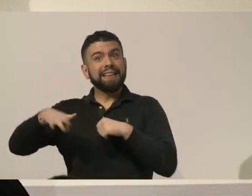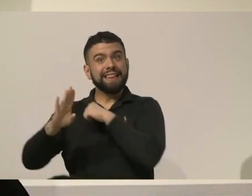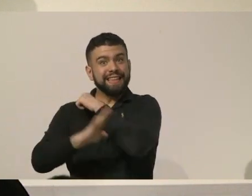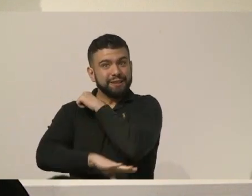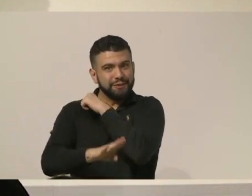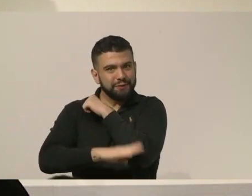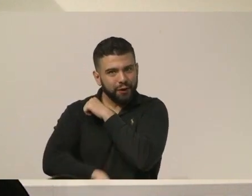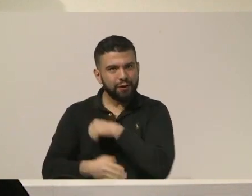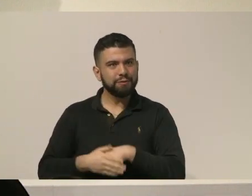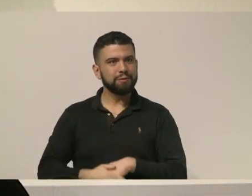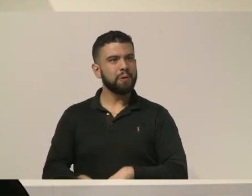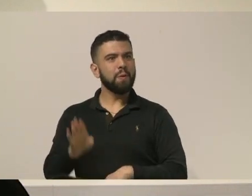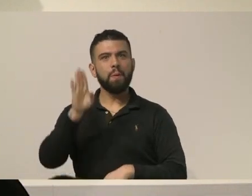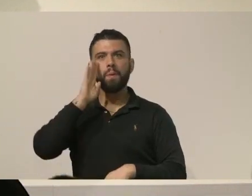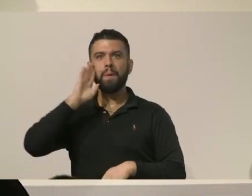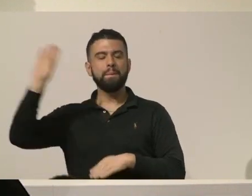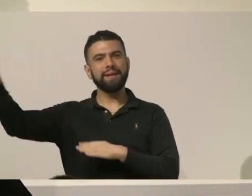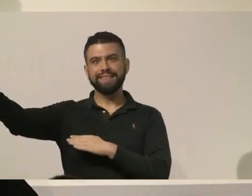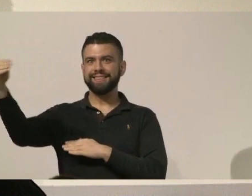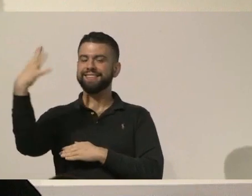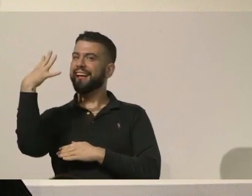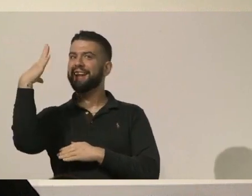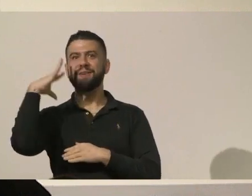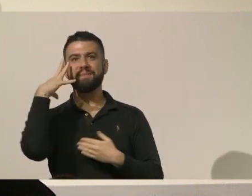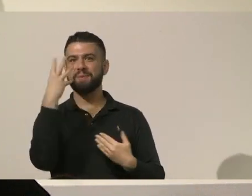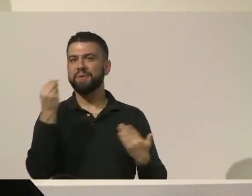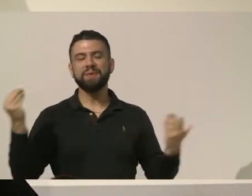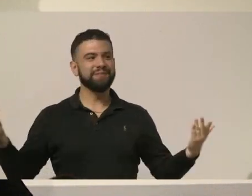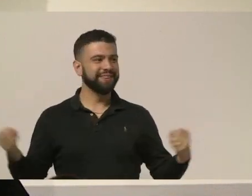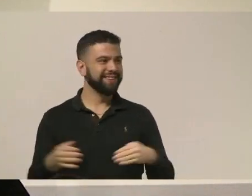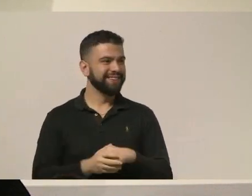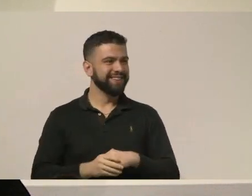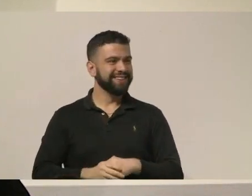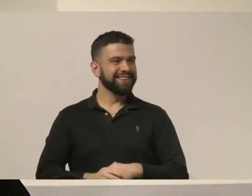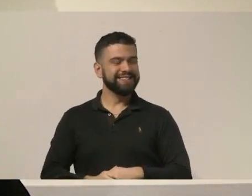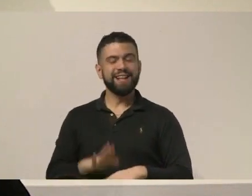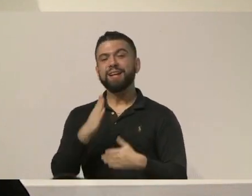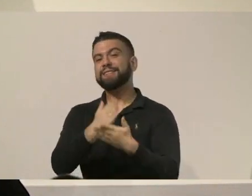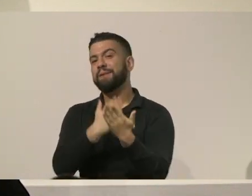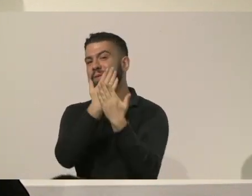is going to be very, very sunny. I think, you know, and some of the data that we'll share with you now